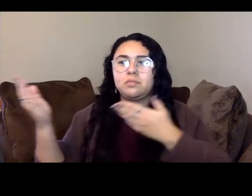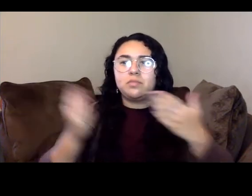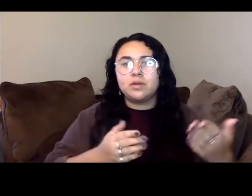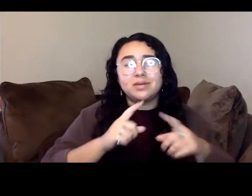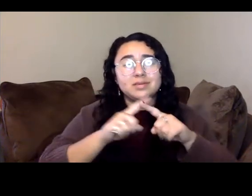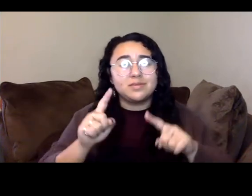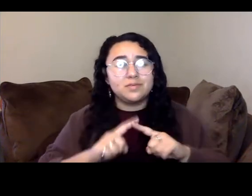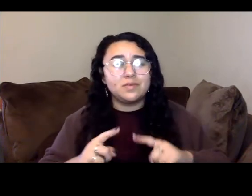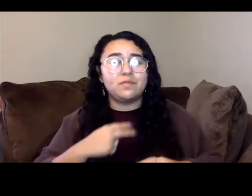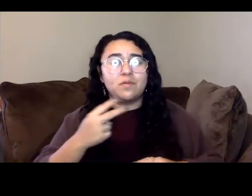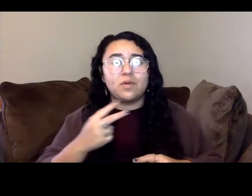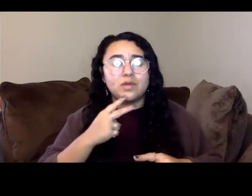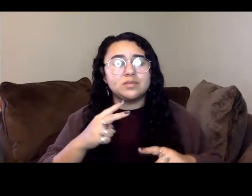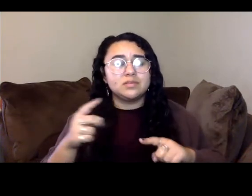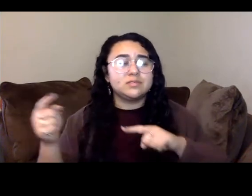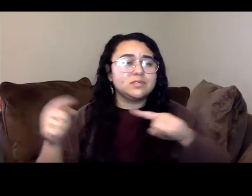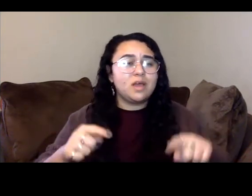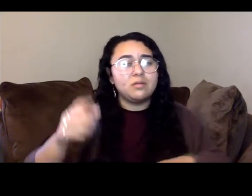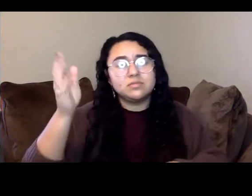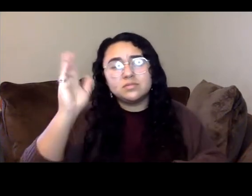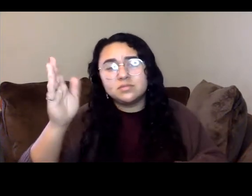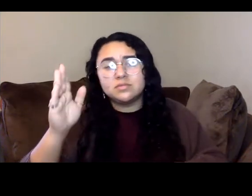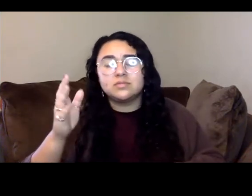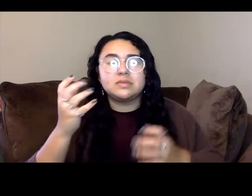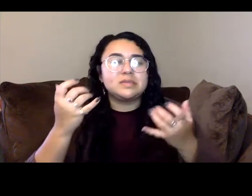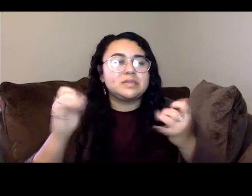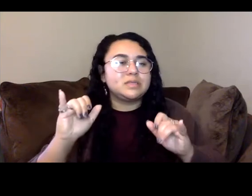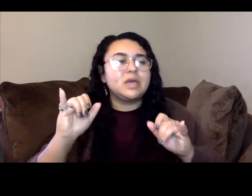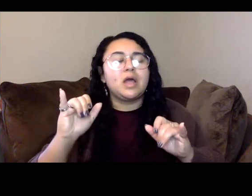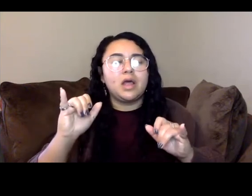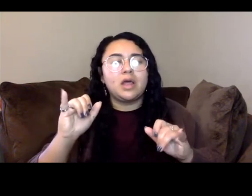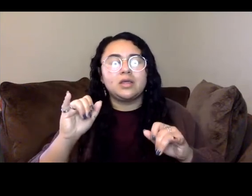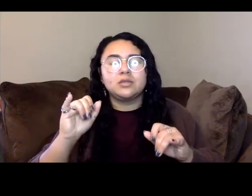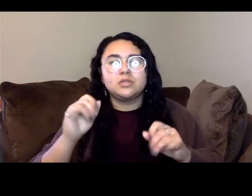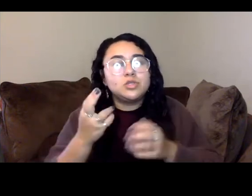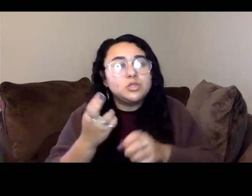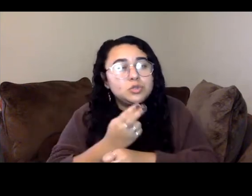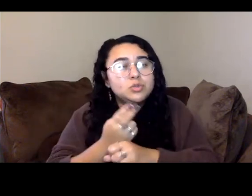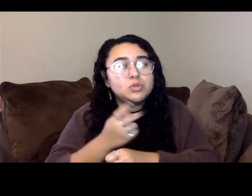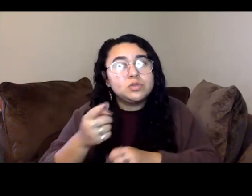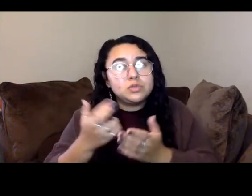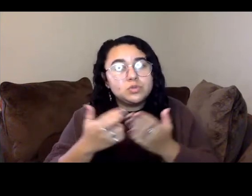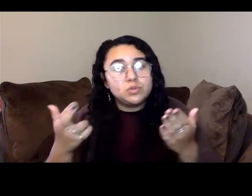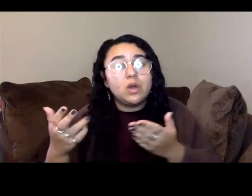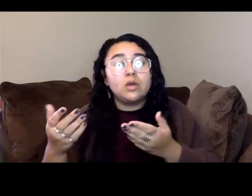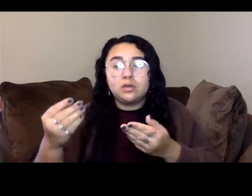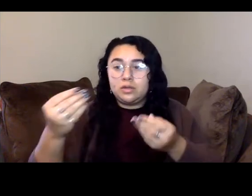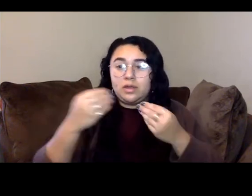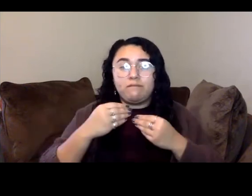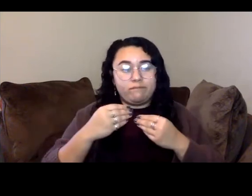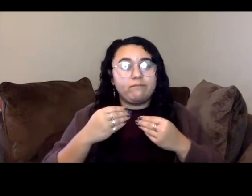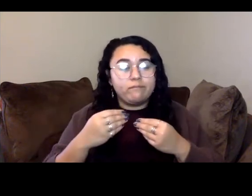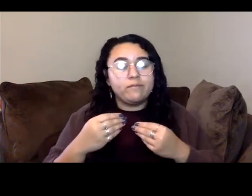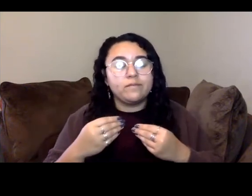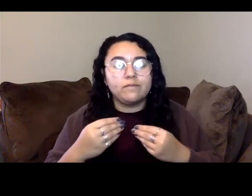together. I still reference this large library of resources that was really thoughtfully curated and shared, and